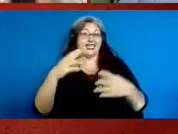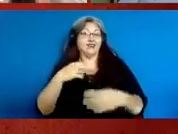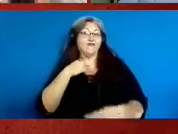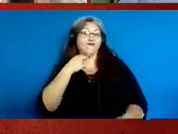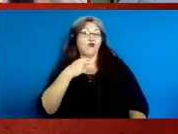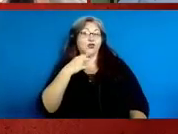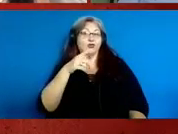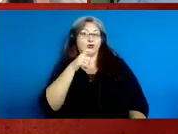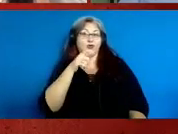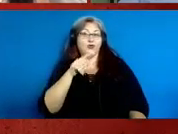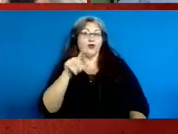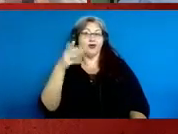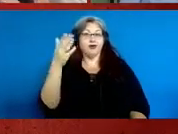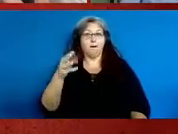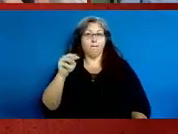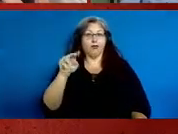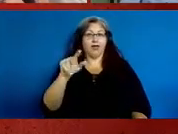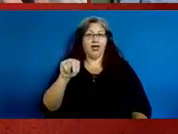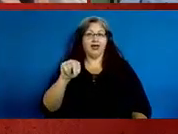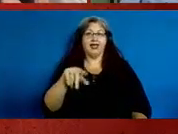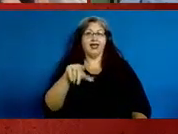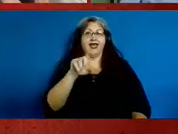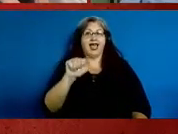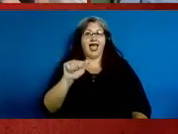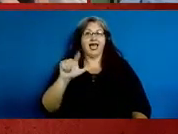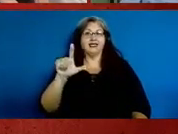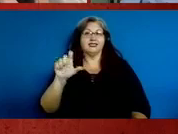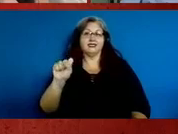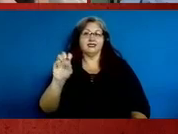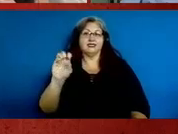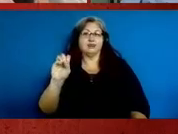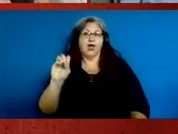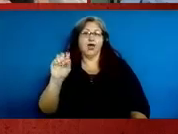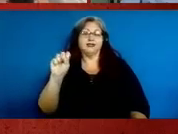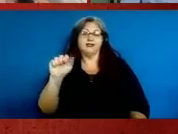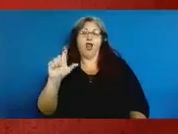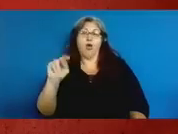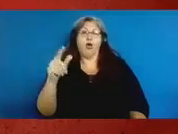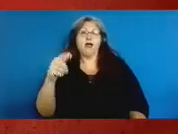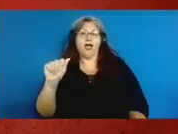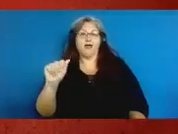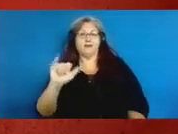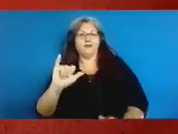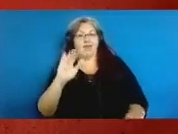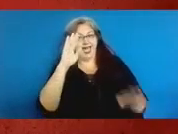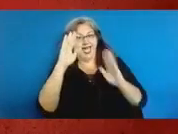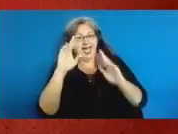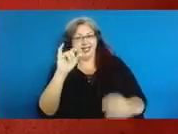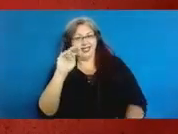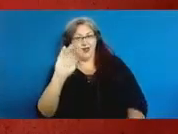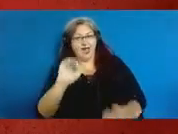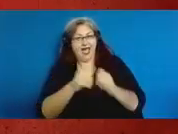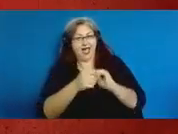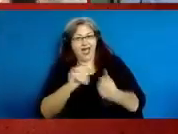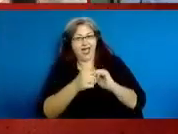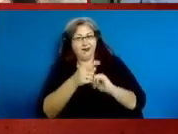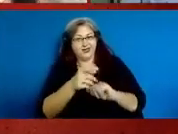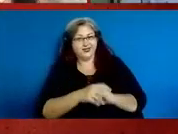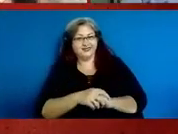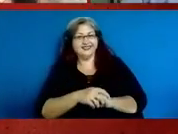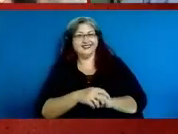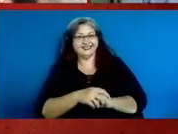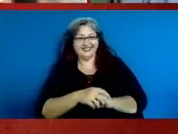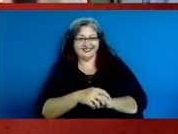of Mulan, Miss Lea Salonga. Hi Dino, how are you doing?